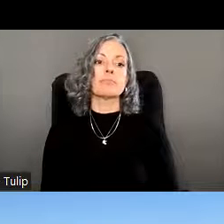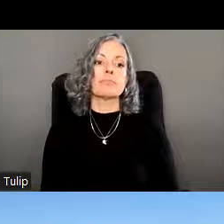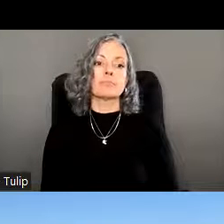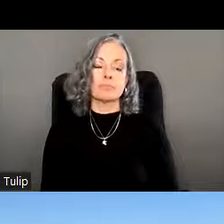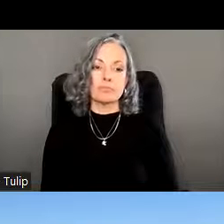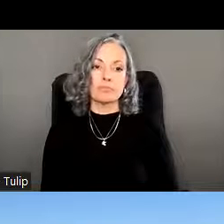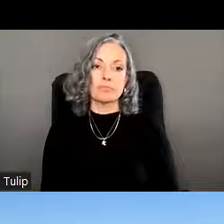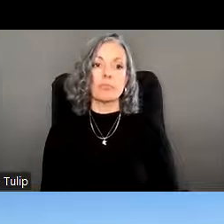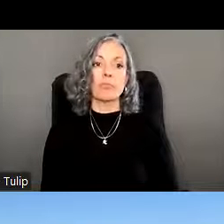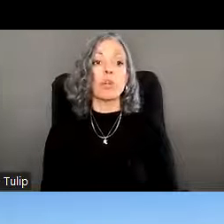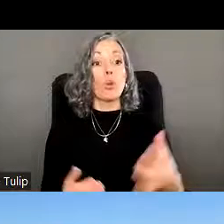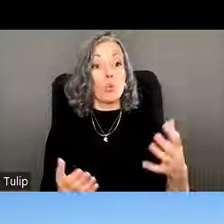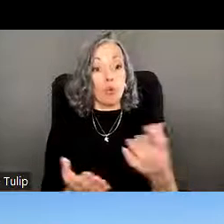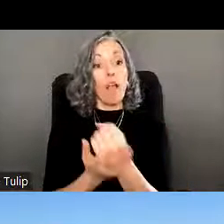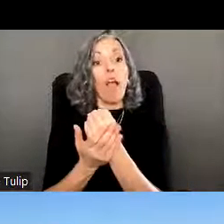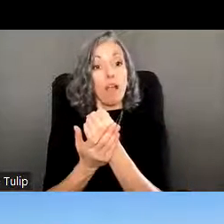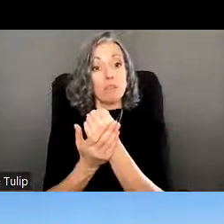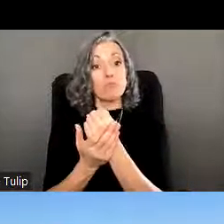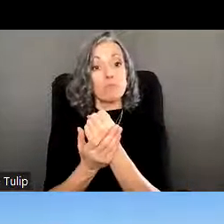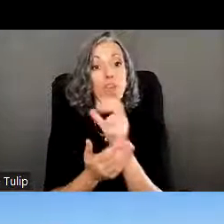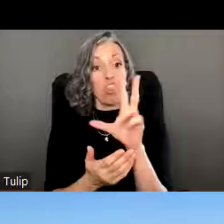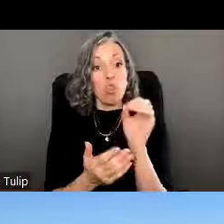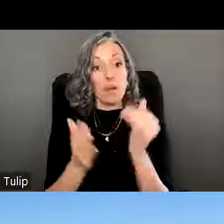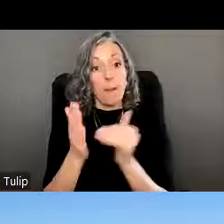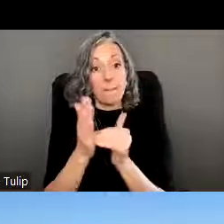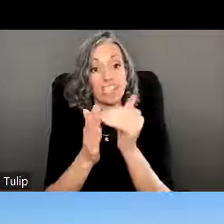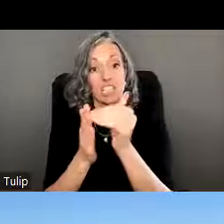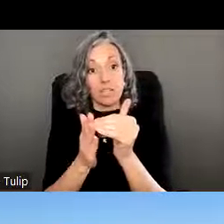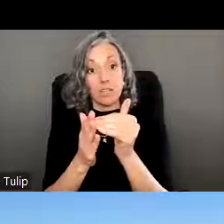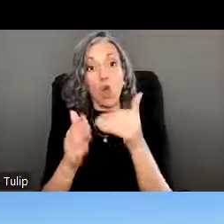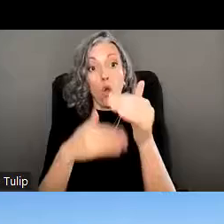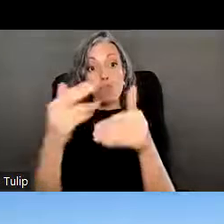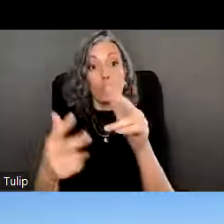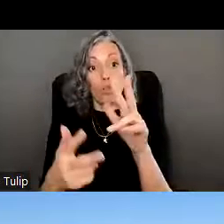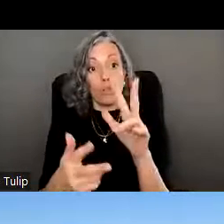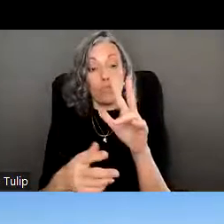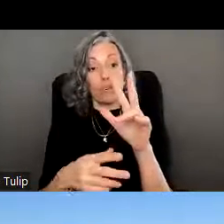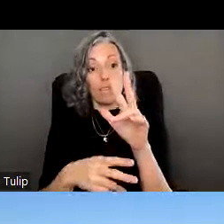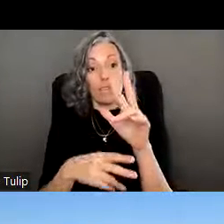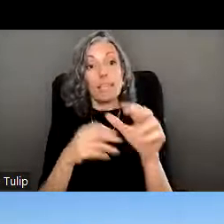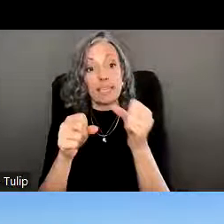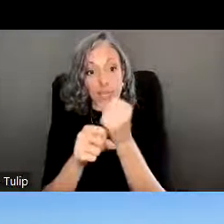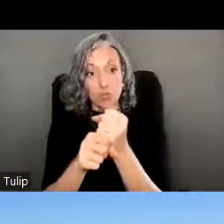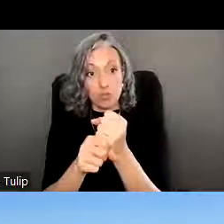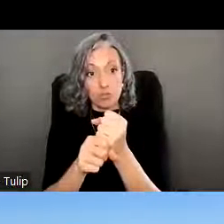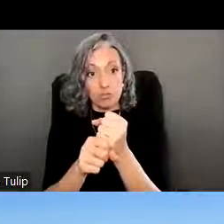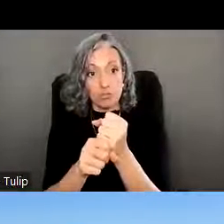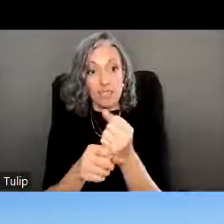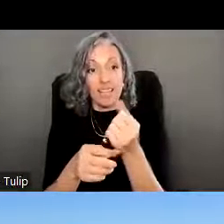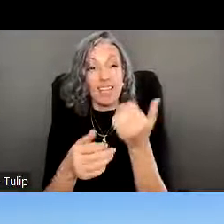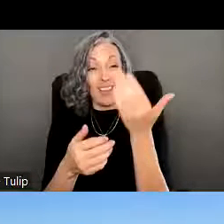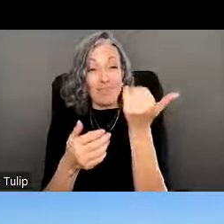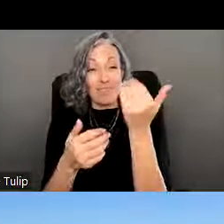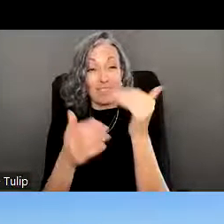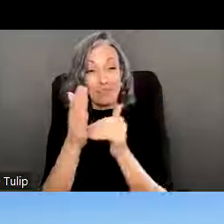And we received $30 million over a 3-year arc, $10 million a year. It brings us up to a $15